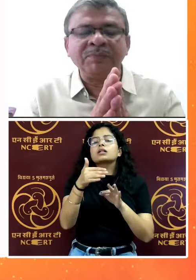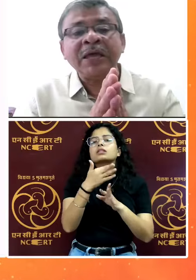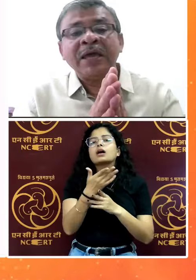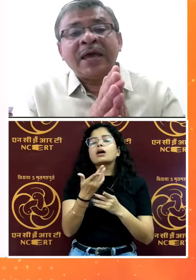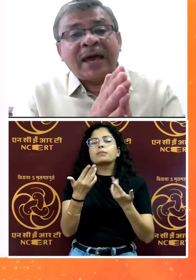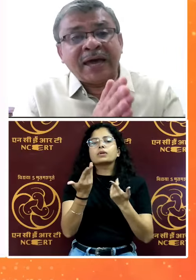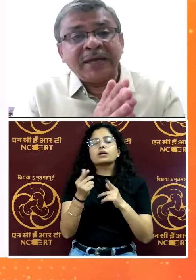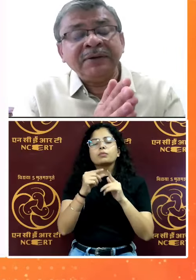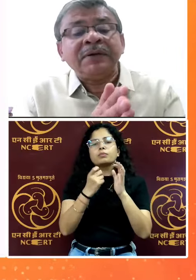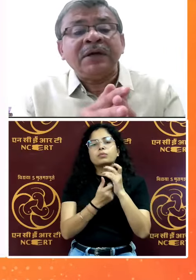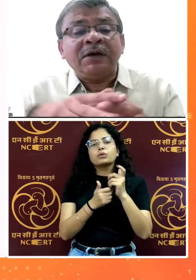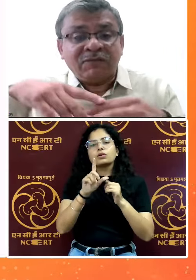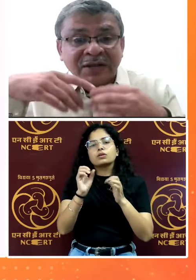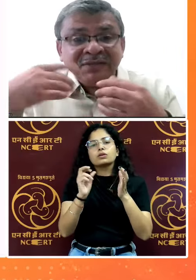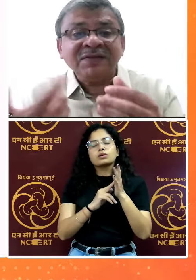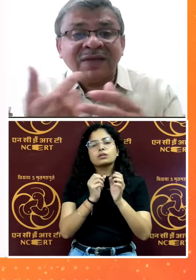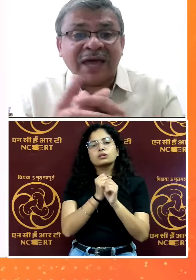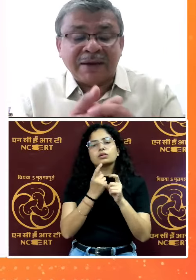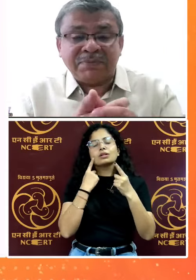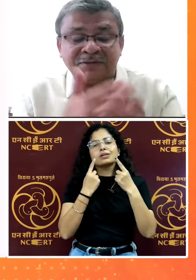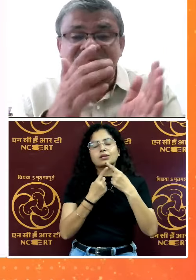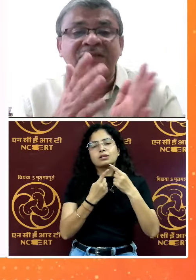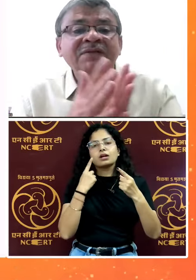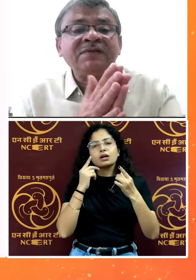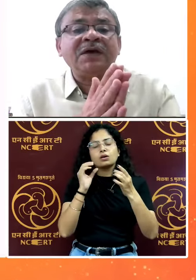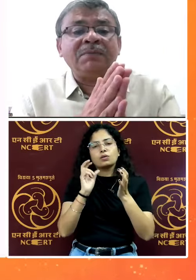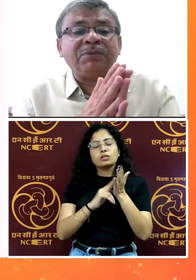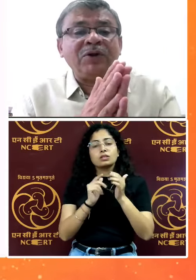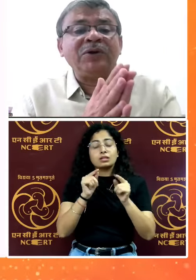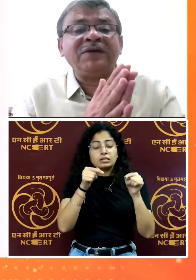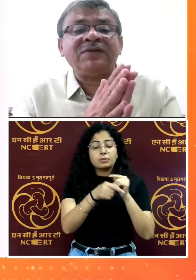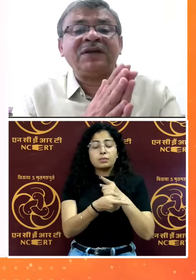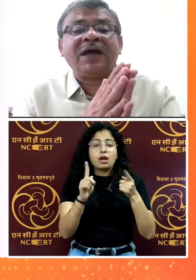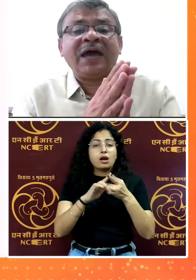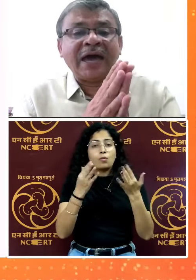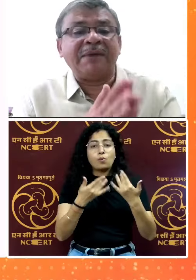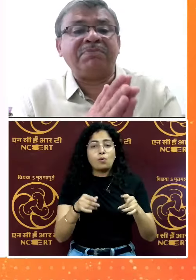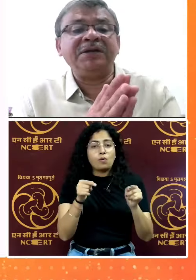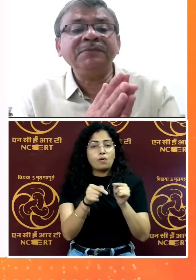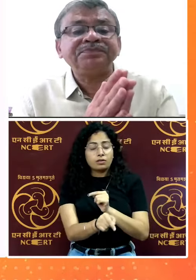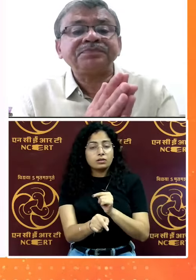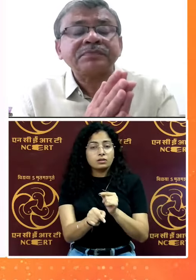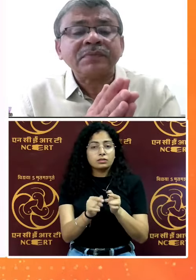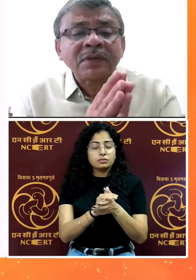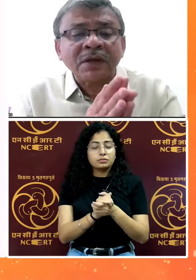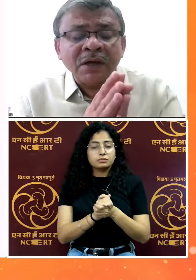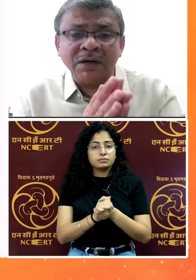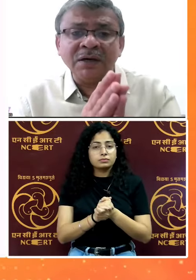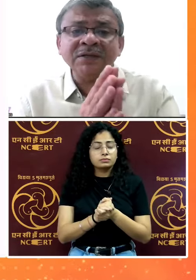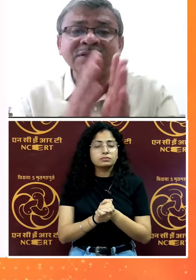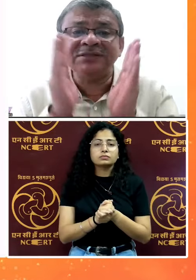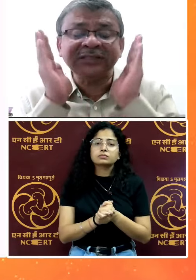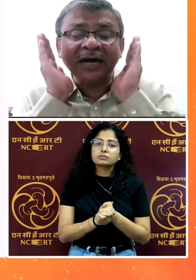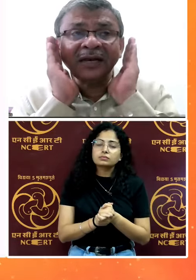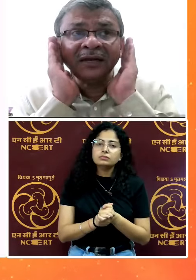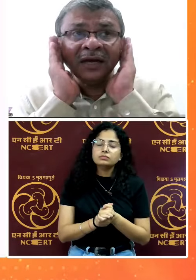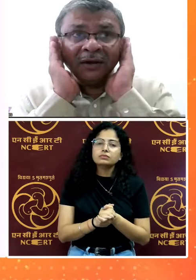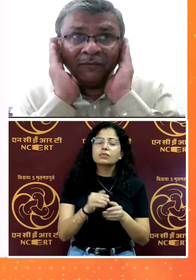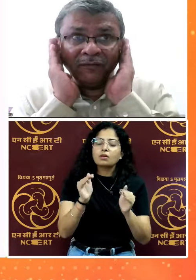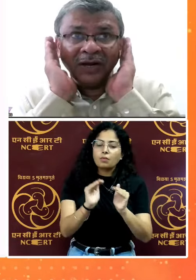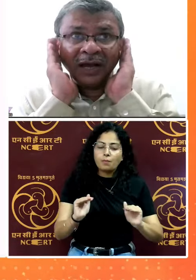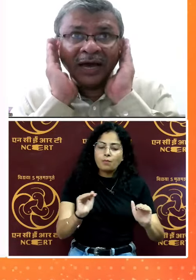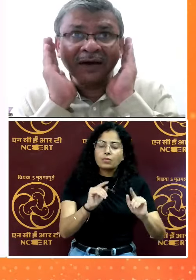sound. And when this happens, when this prolongation happens, the